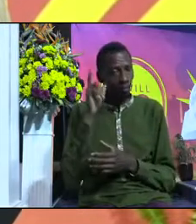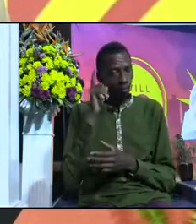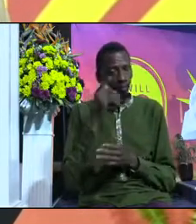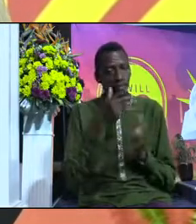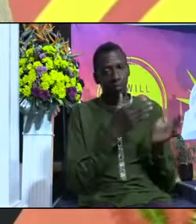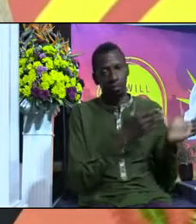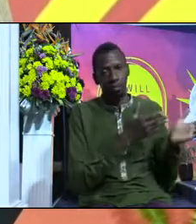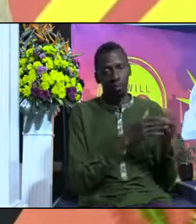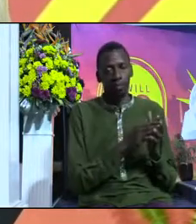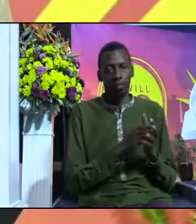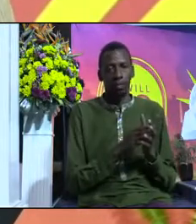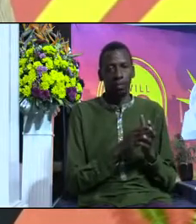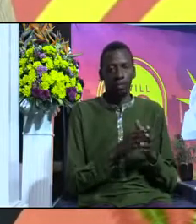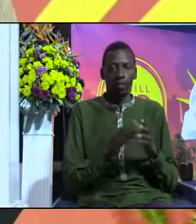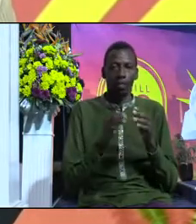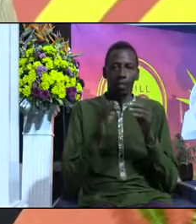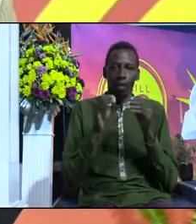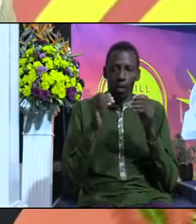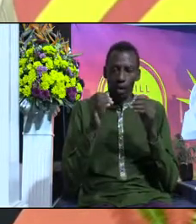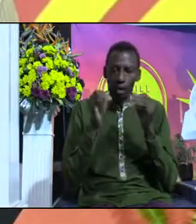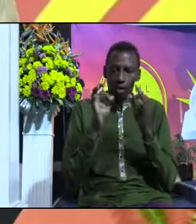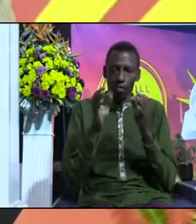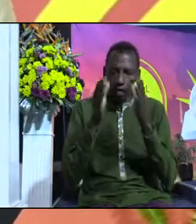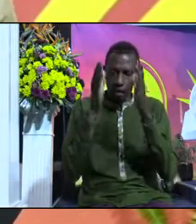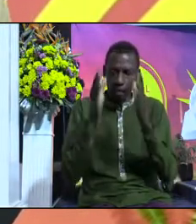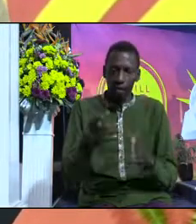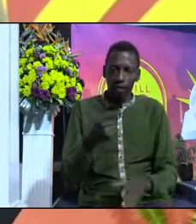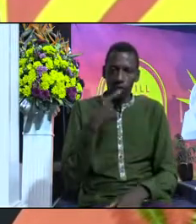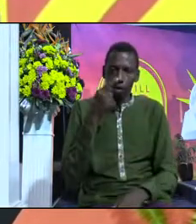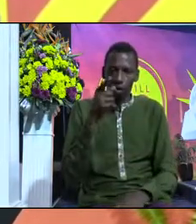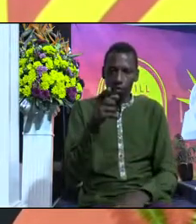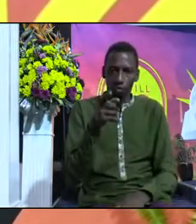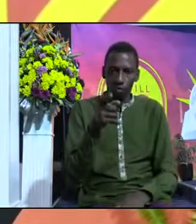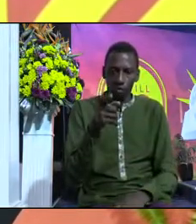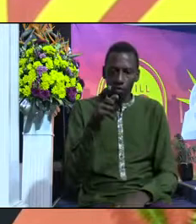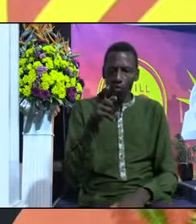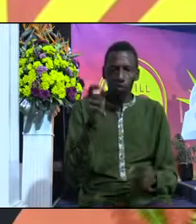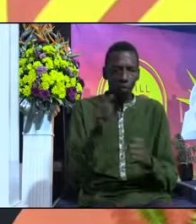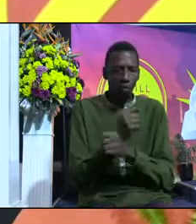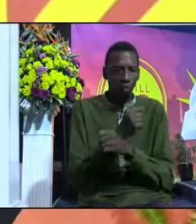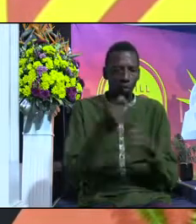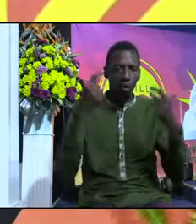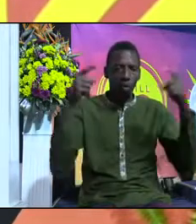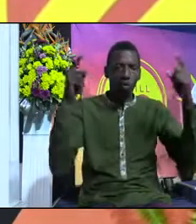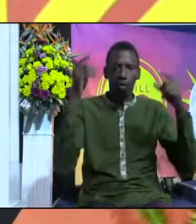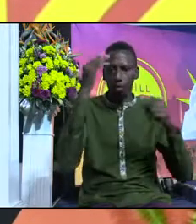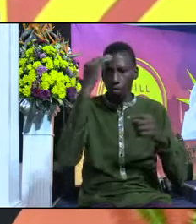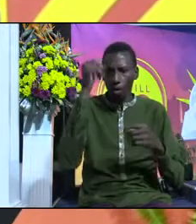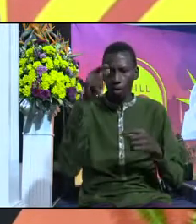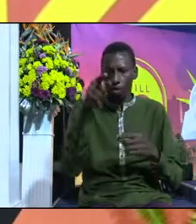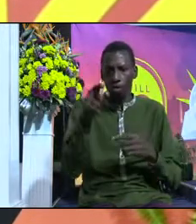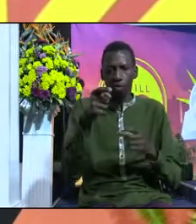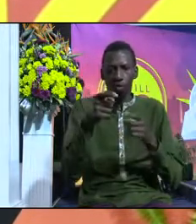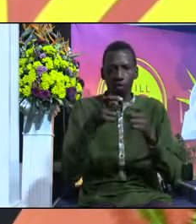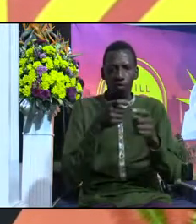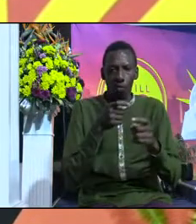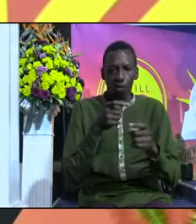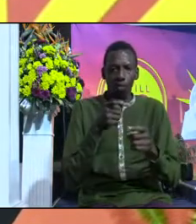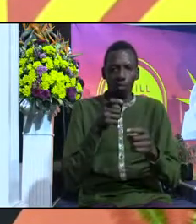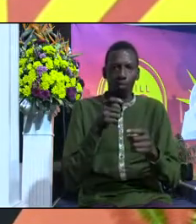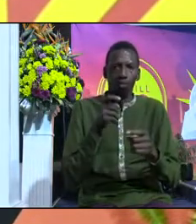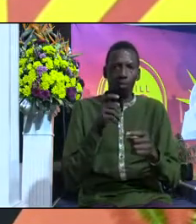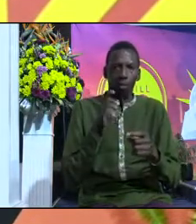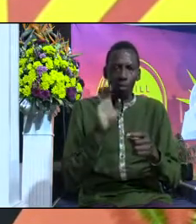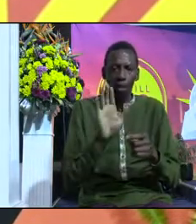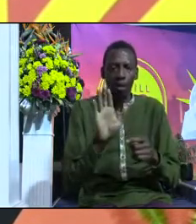listening to me? If somebody tells you that you can't make it because you came from a single